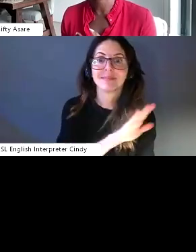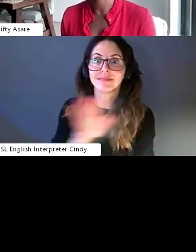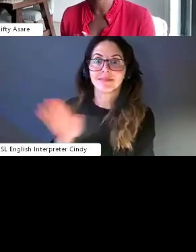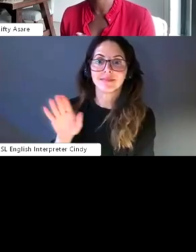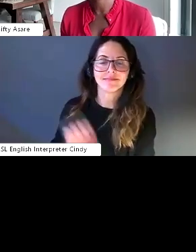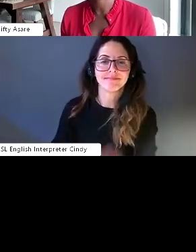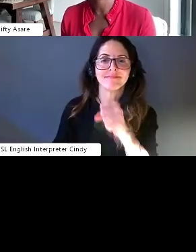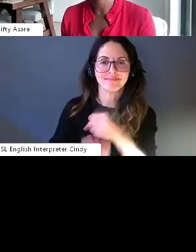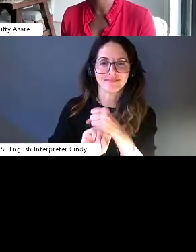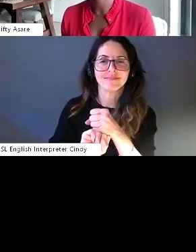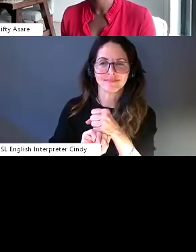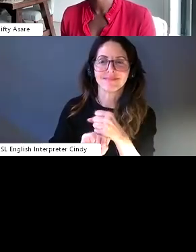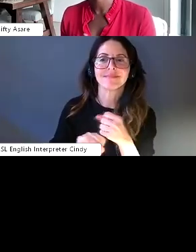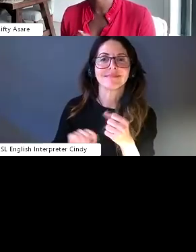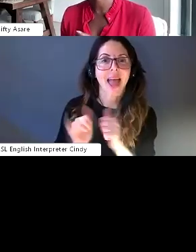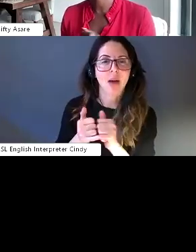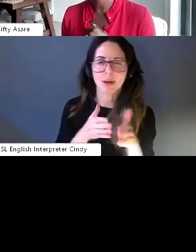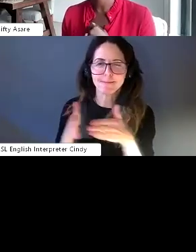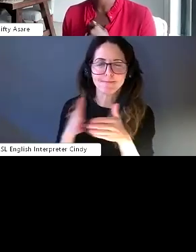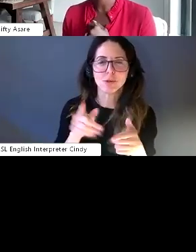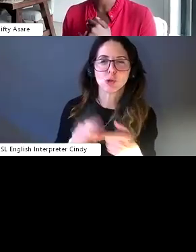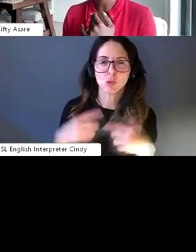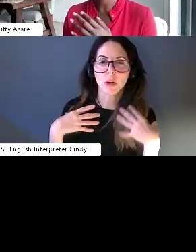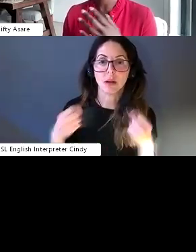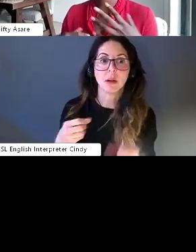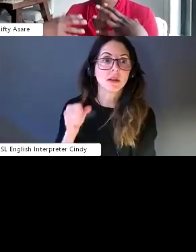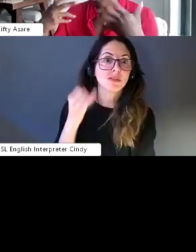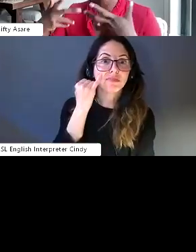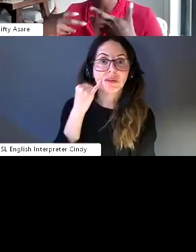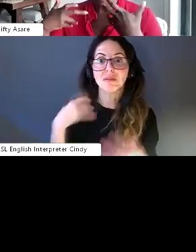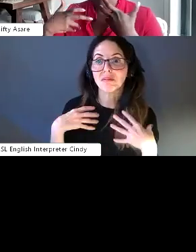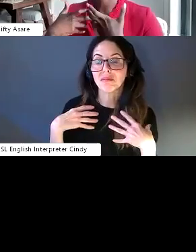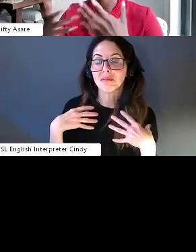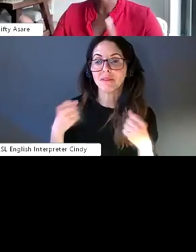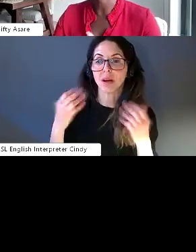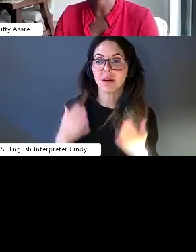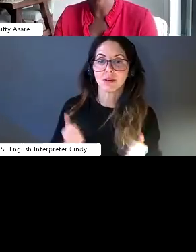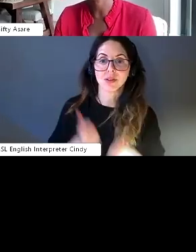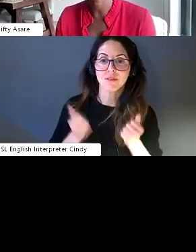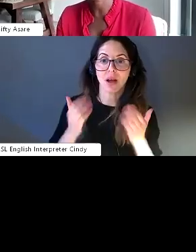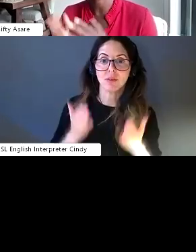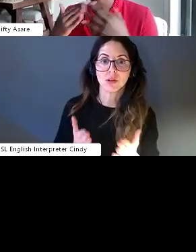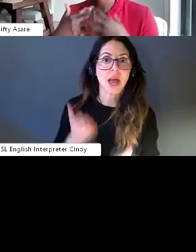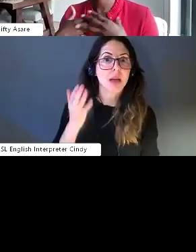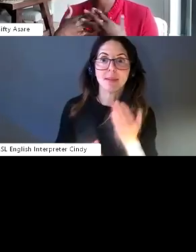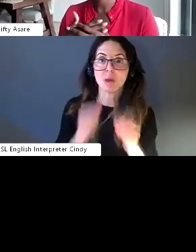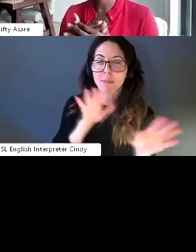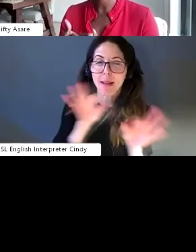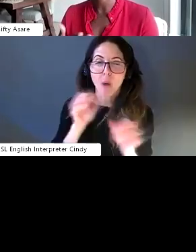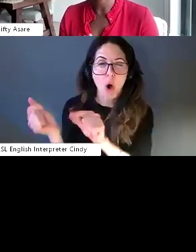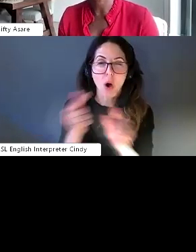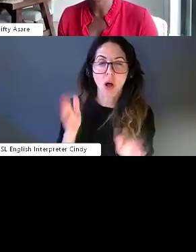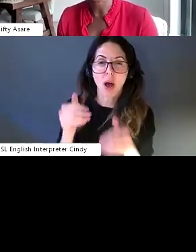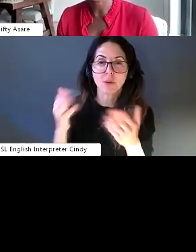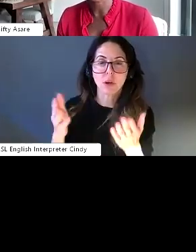diverse pathways to recovery. And so even if survivors or participants don't engage in all that you're offering, just having